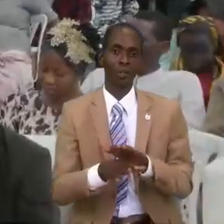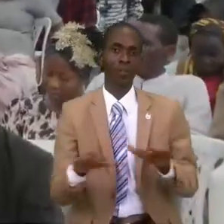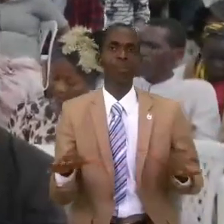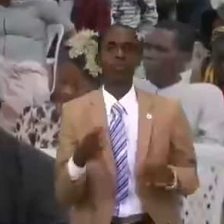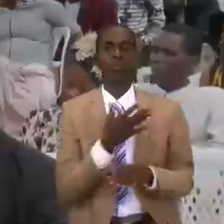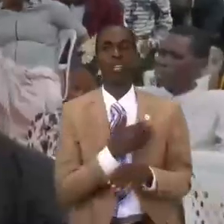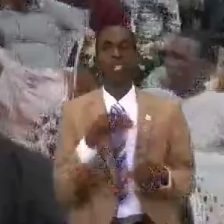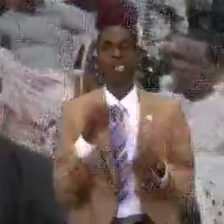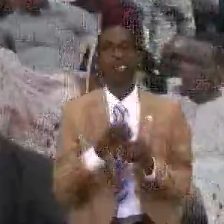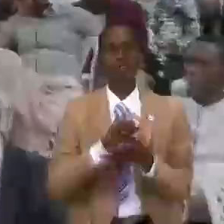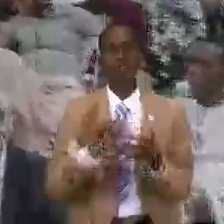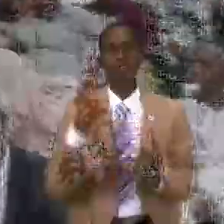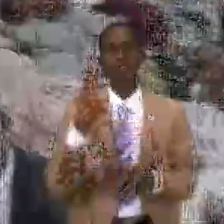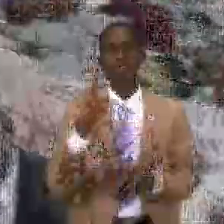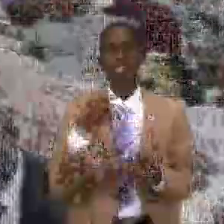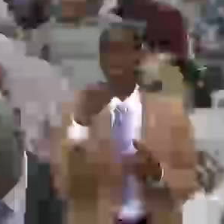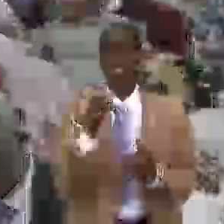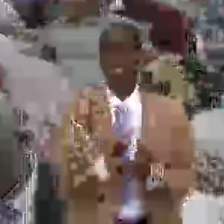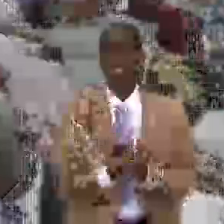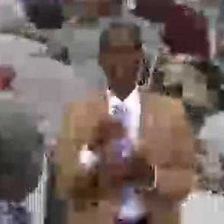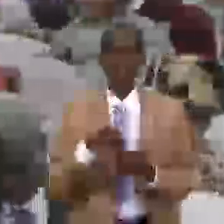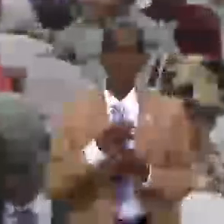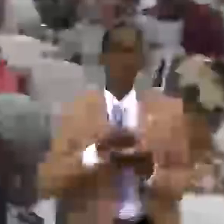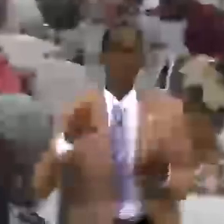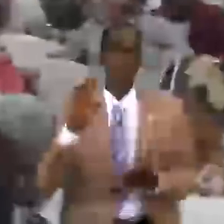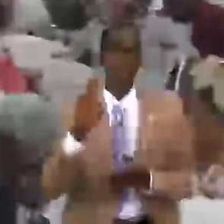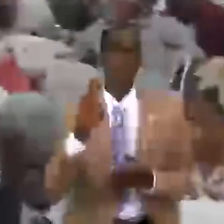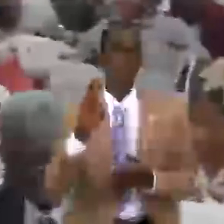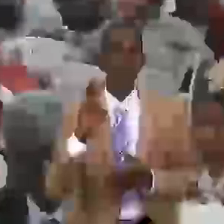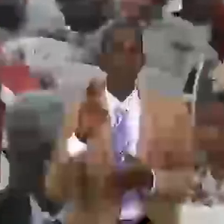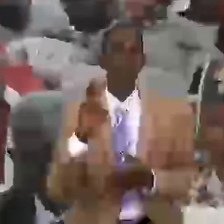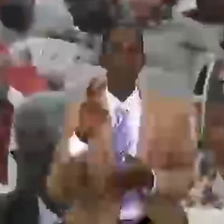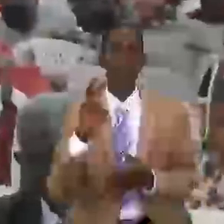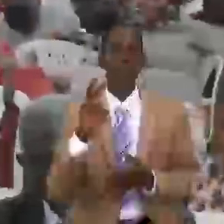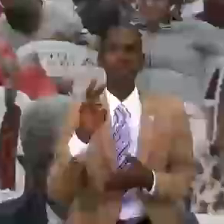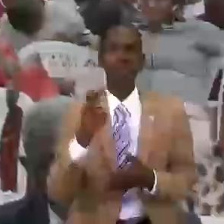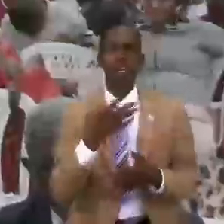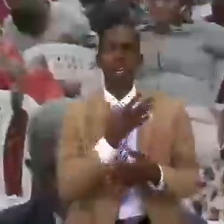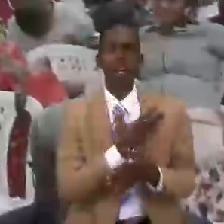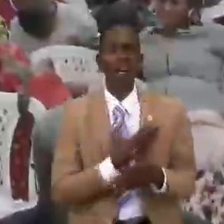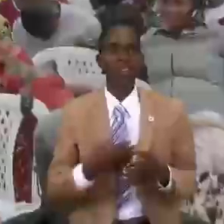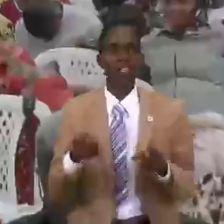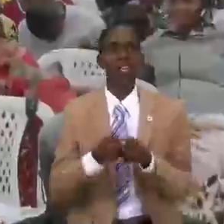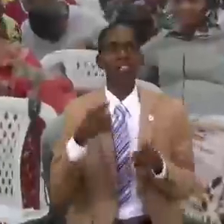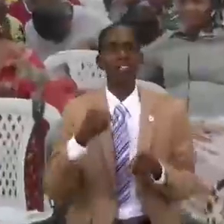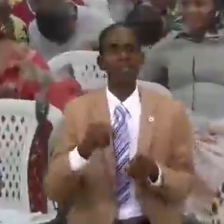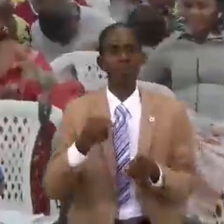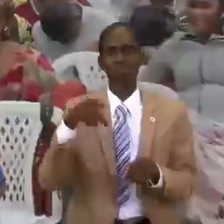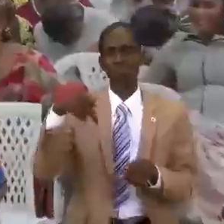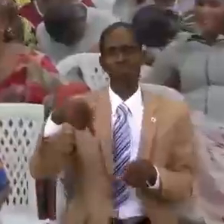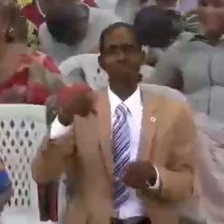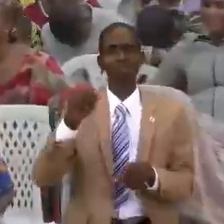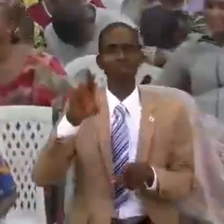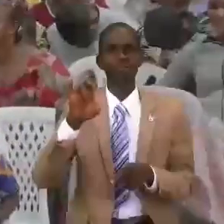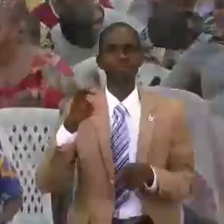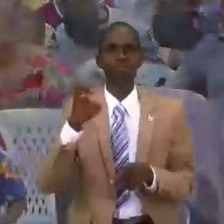verse 7, it tells us, and the parched ground shall become a pool, and the